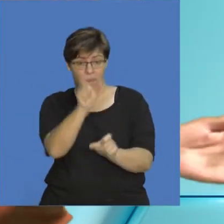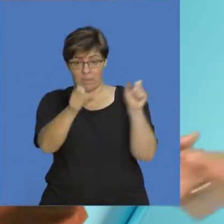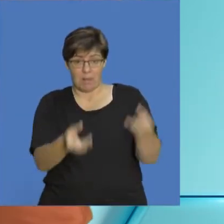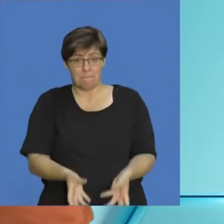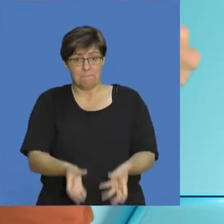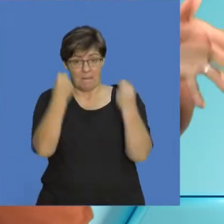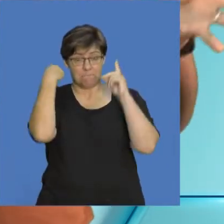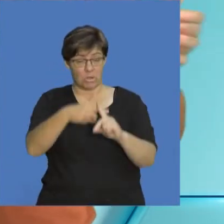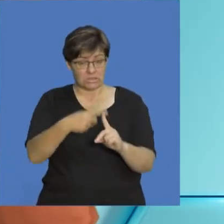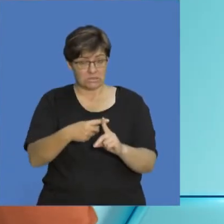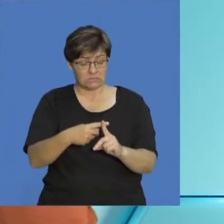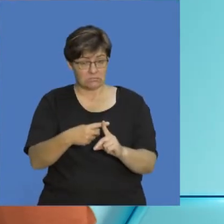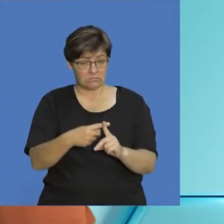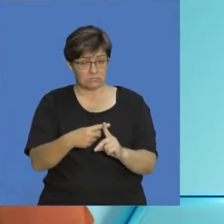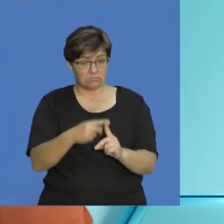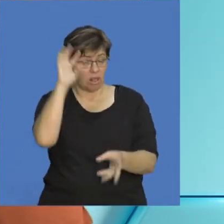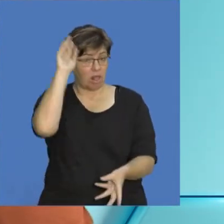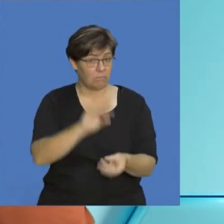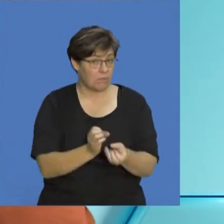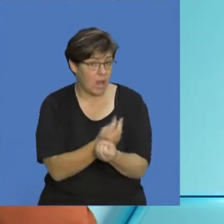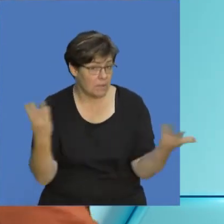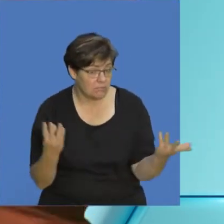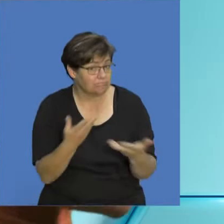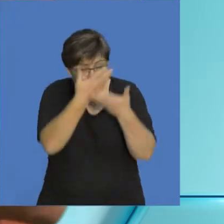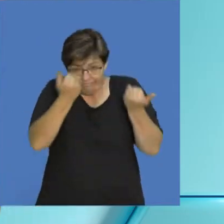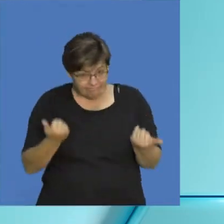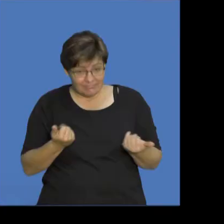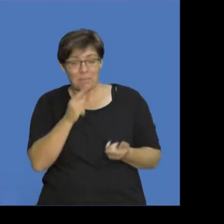don't know. That's the kind of data we're talking about, okay?